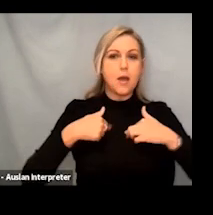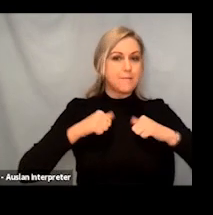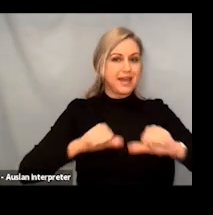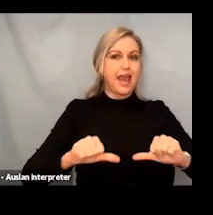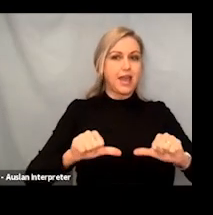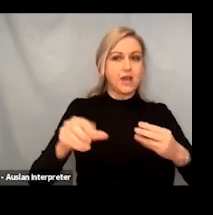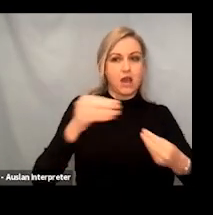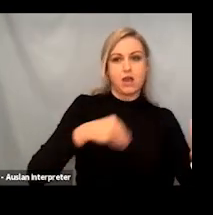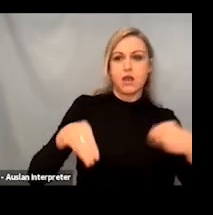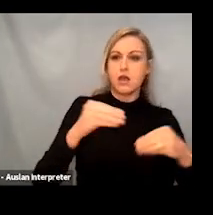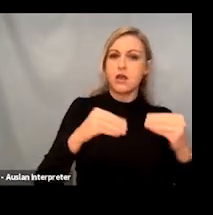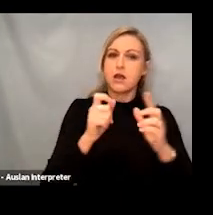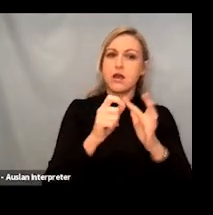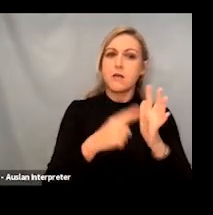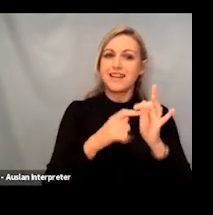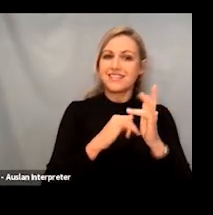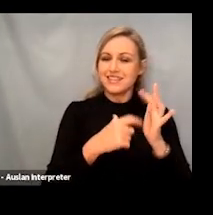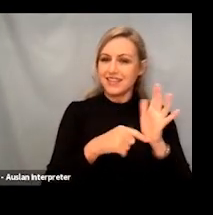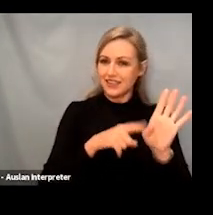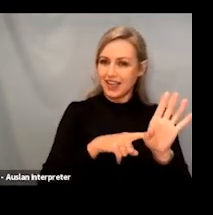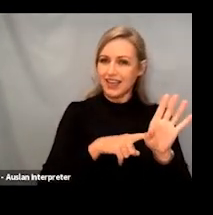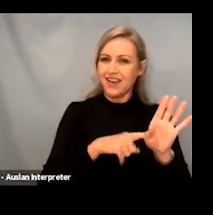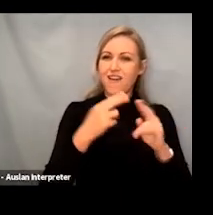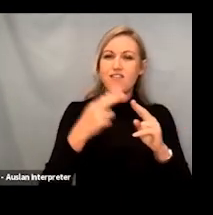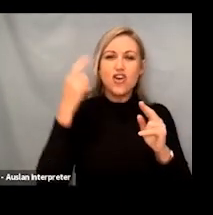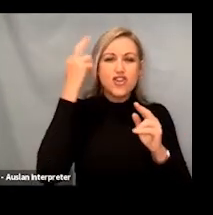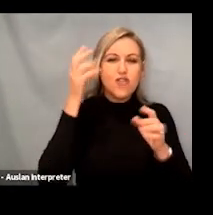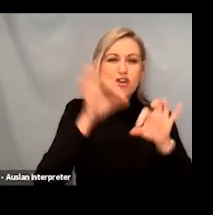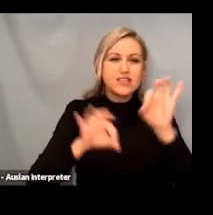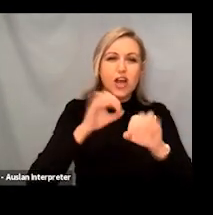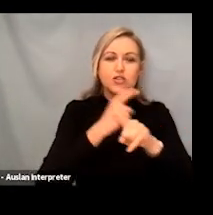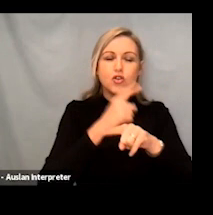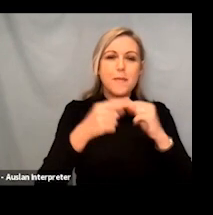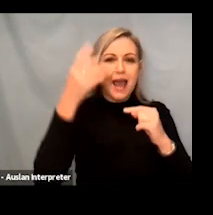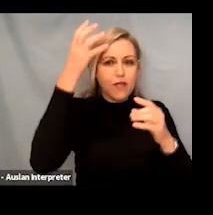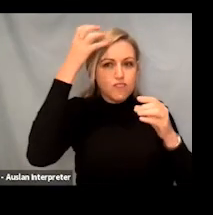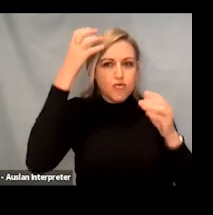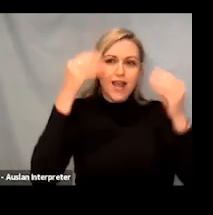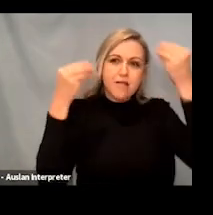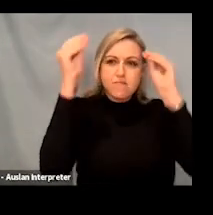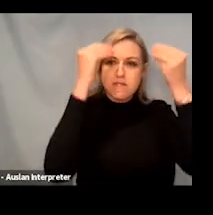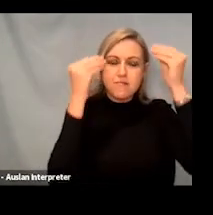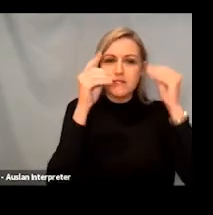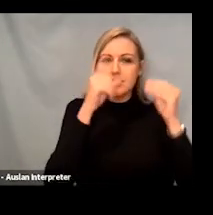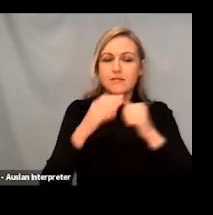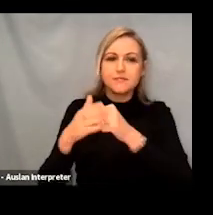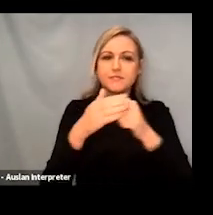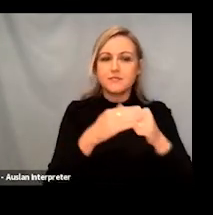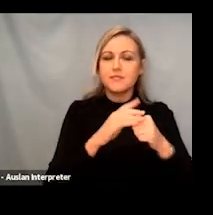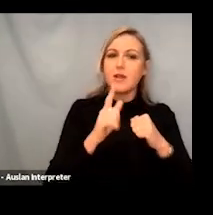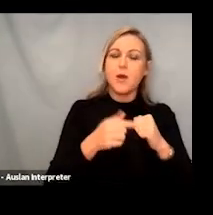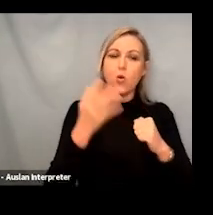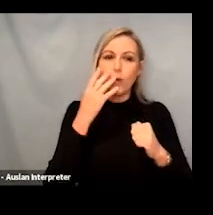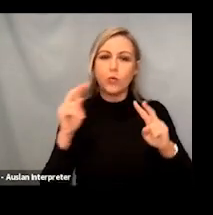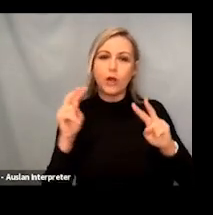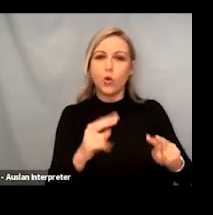we often think as neuroscientists, we're only talking about neuroplasticity. And indeed, things look very compelling when we look